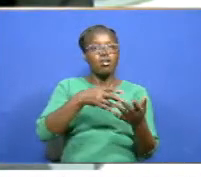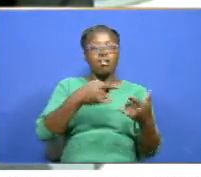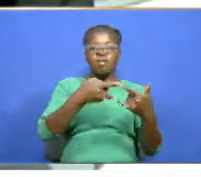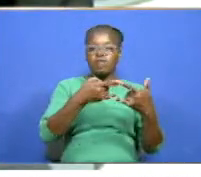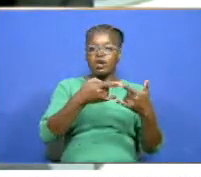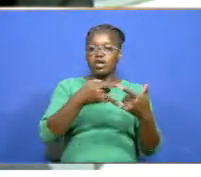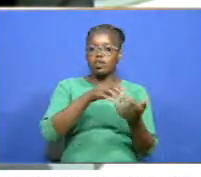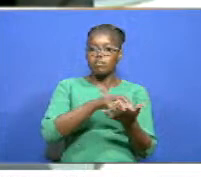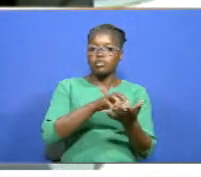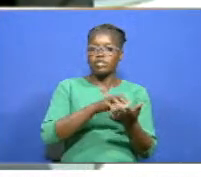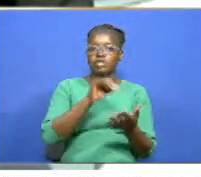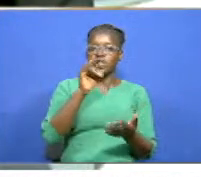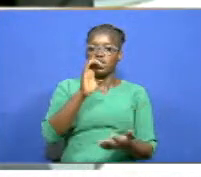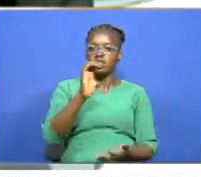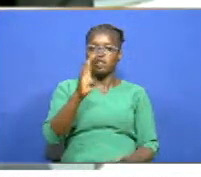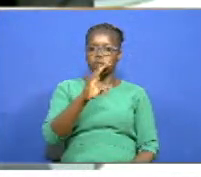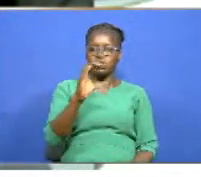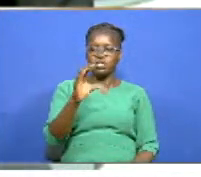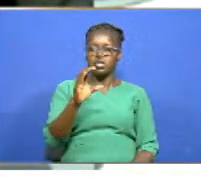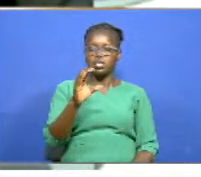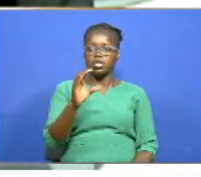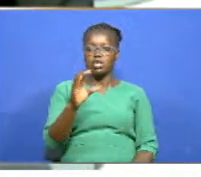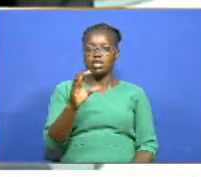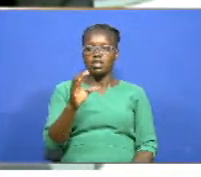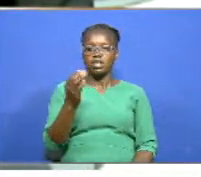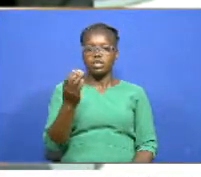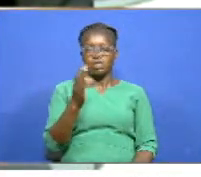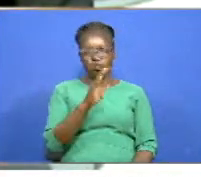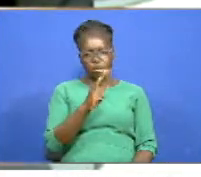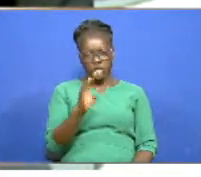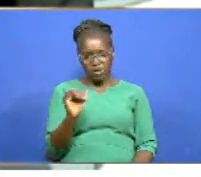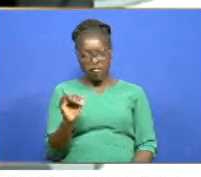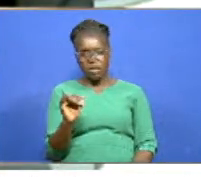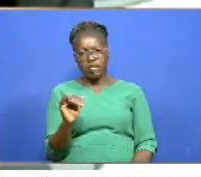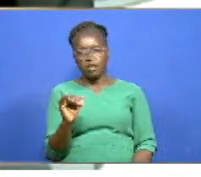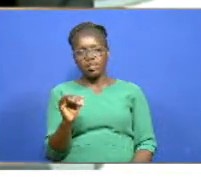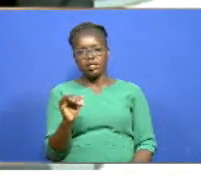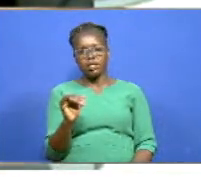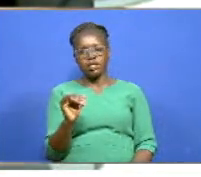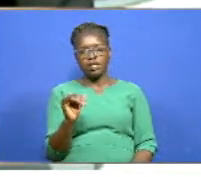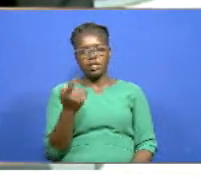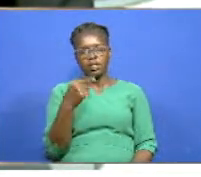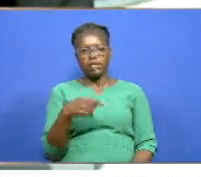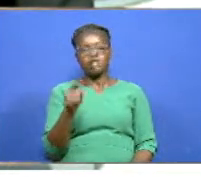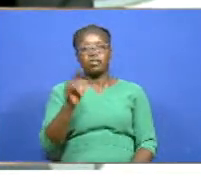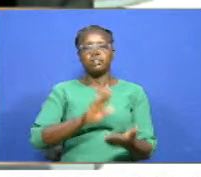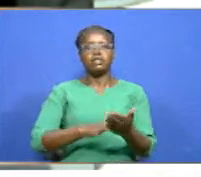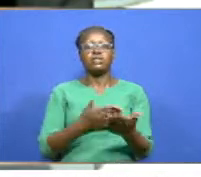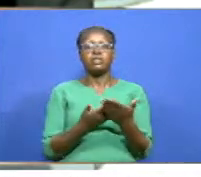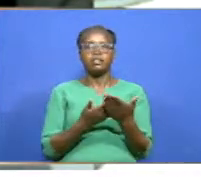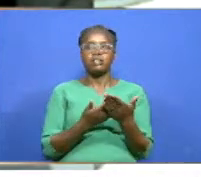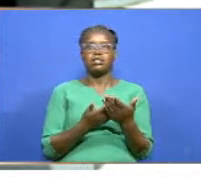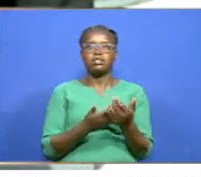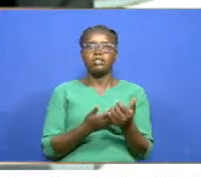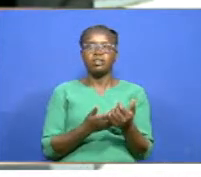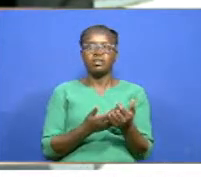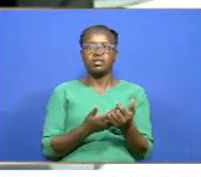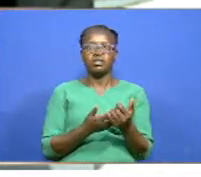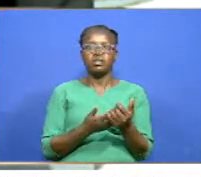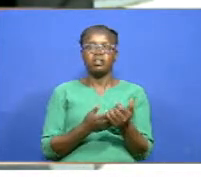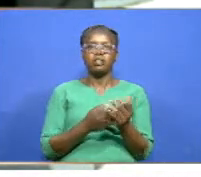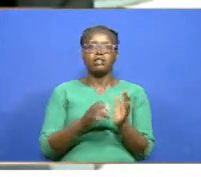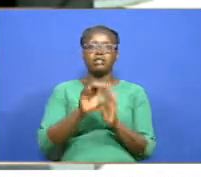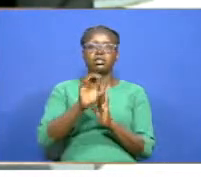at IEBC. But looking at the BBI, of course, after passing, one of the proposals is that it be